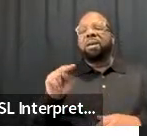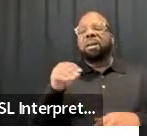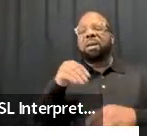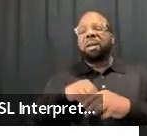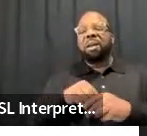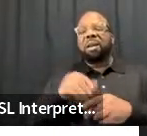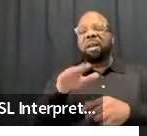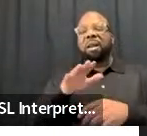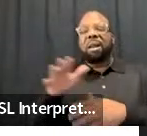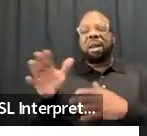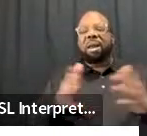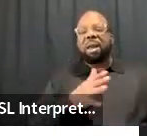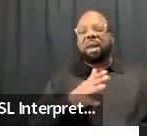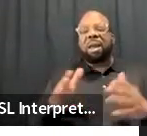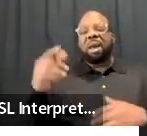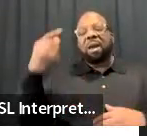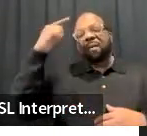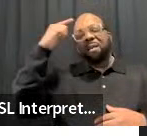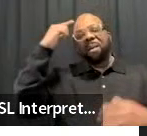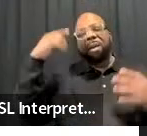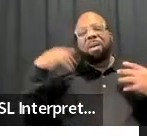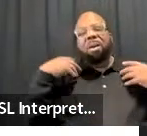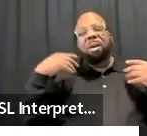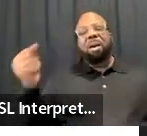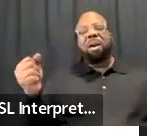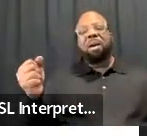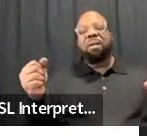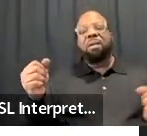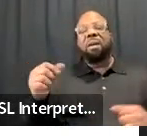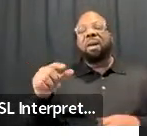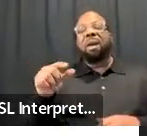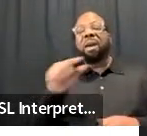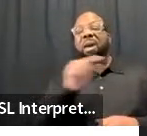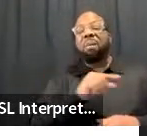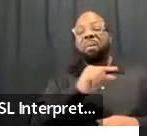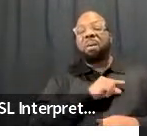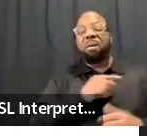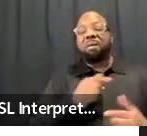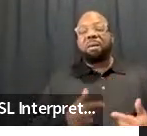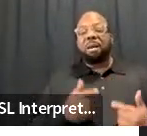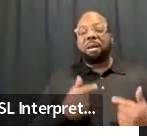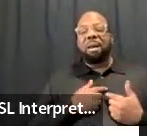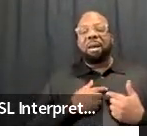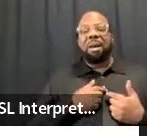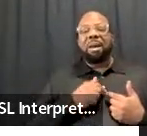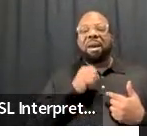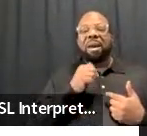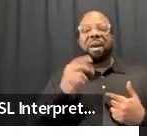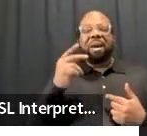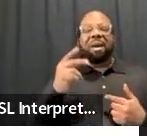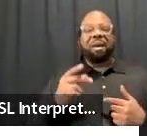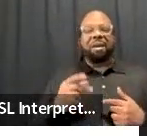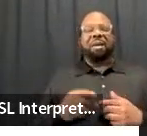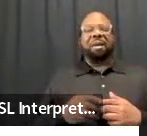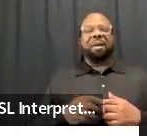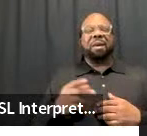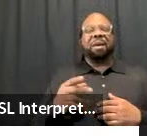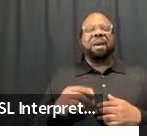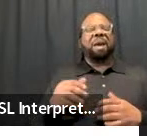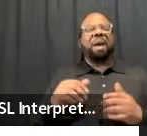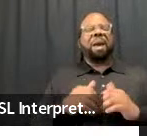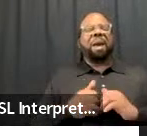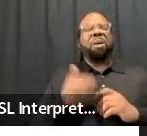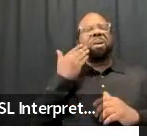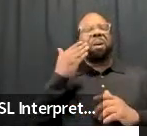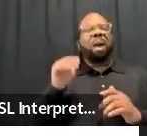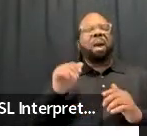And just for mental health and quality of life, it's just, I don't see how it can ever be excluded from any of these zoning things. But also,